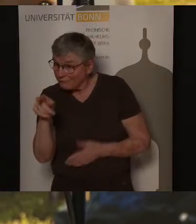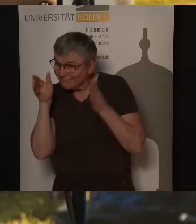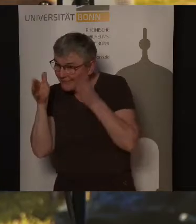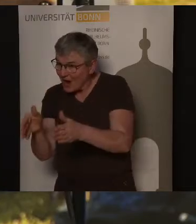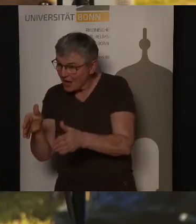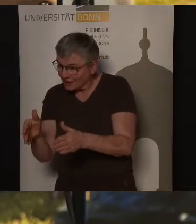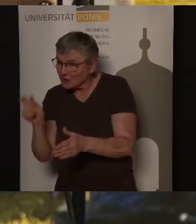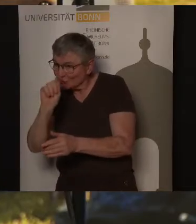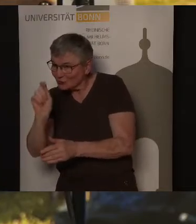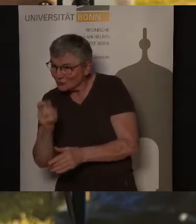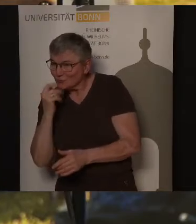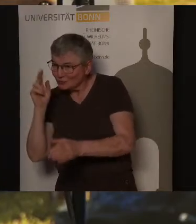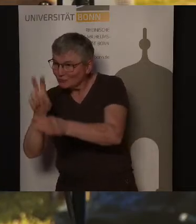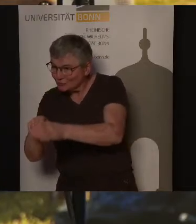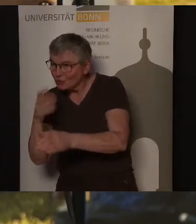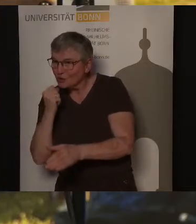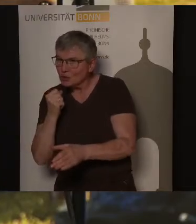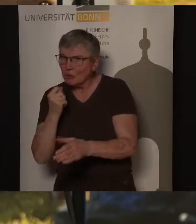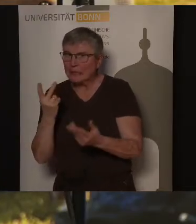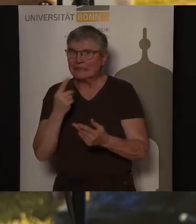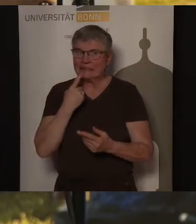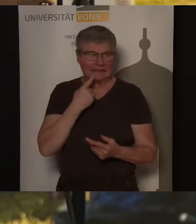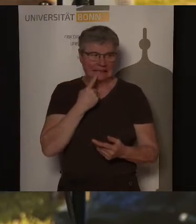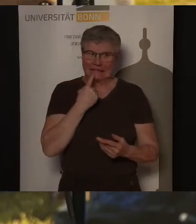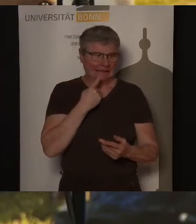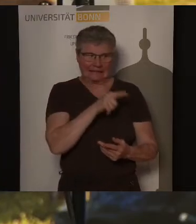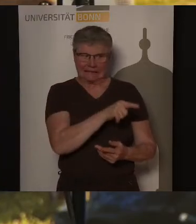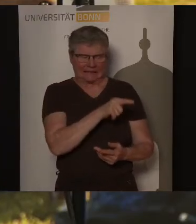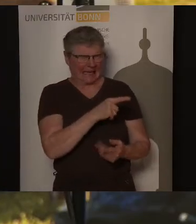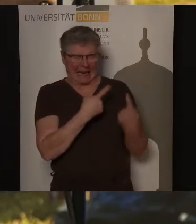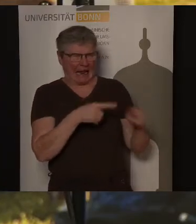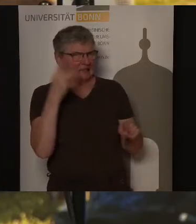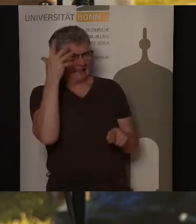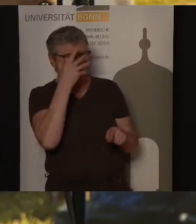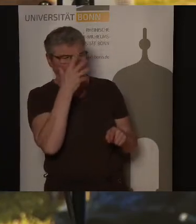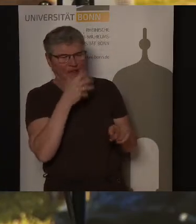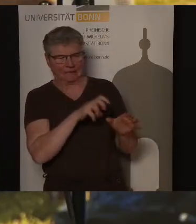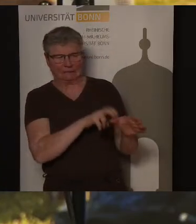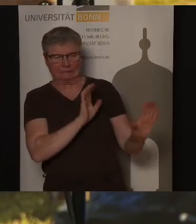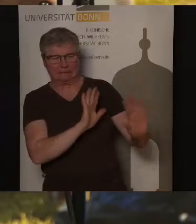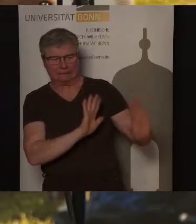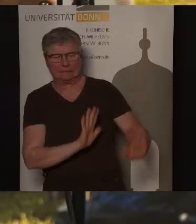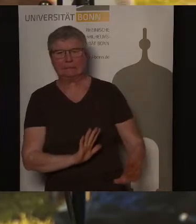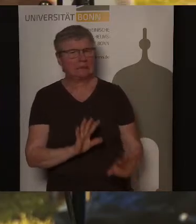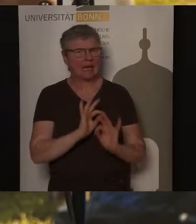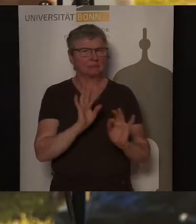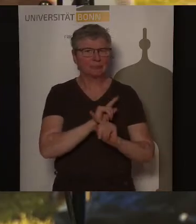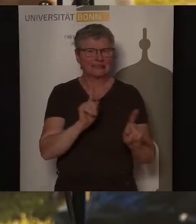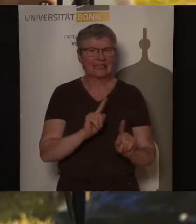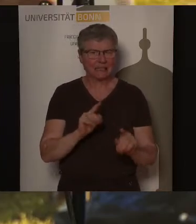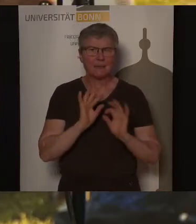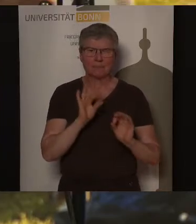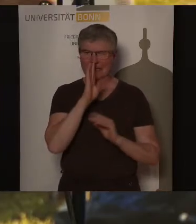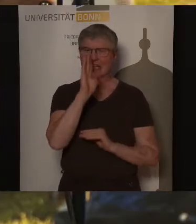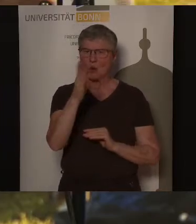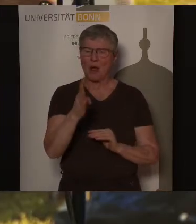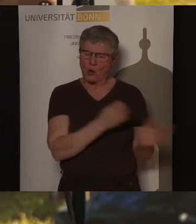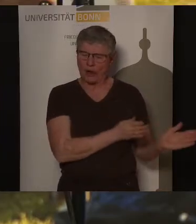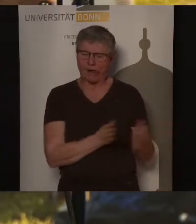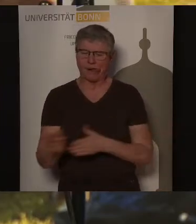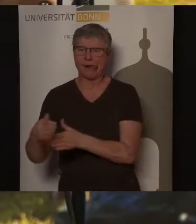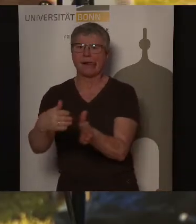thought to yourselves, okay, this is what I want to do, this is the subject I want to study. Or you might have said, oh no, I want to